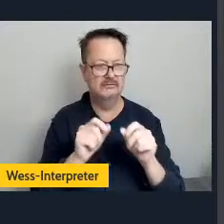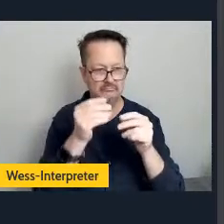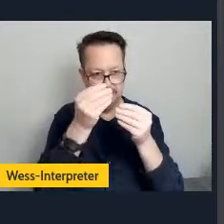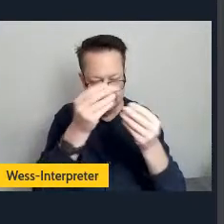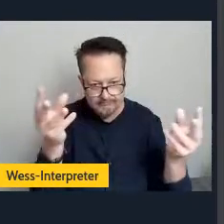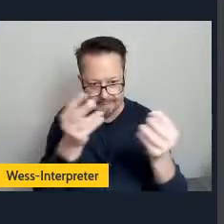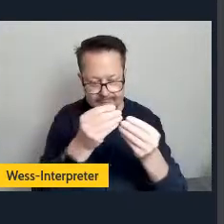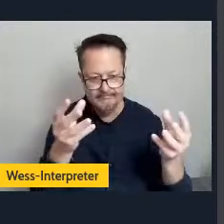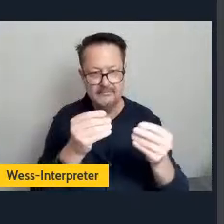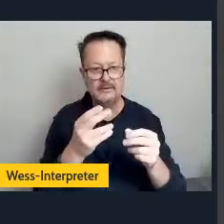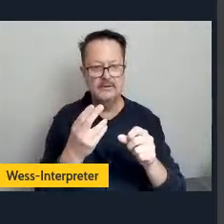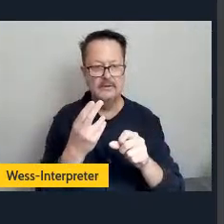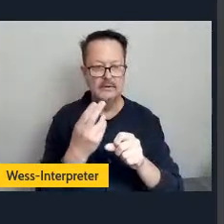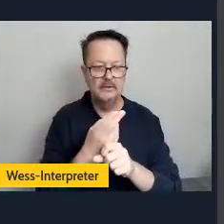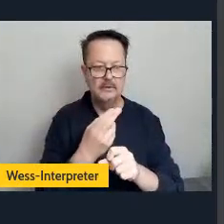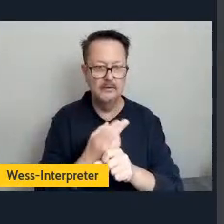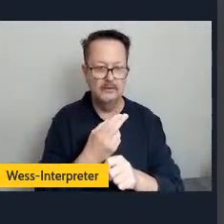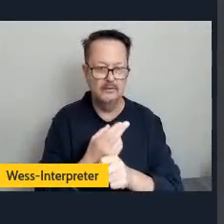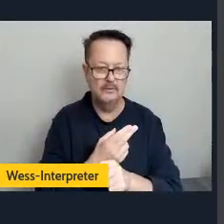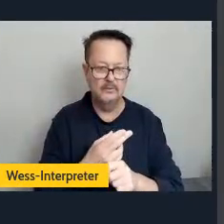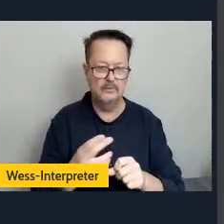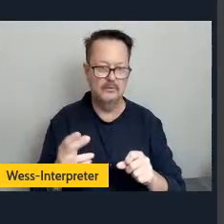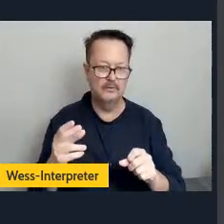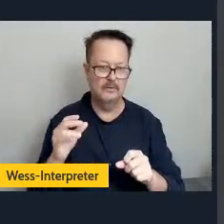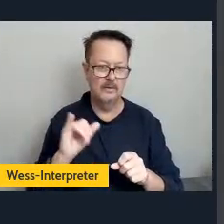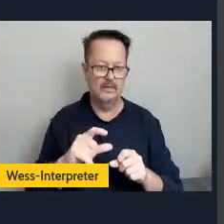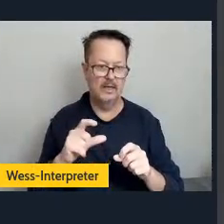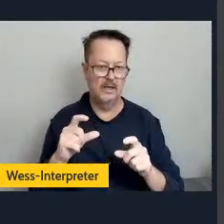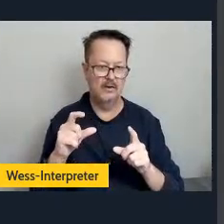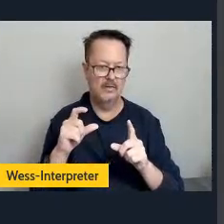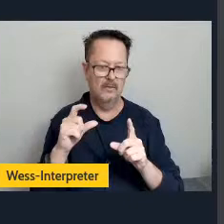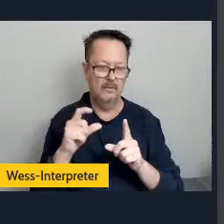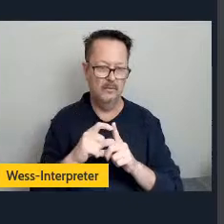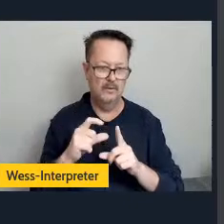going to use the monitor SQSQ method,